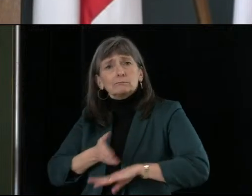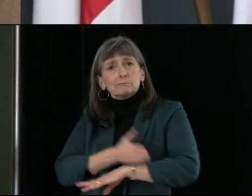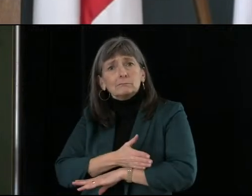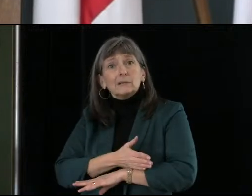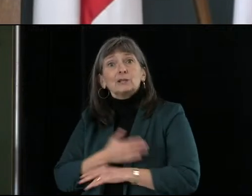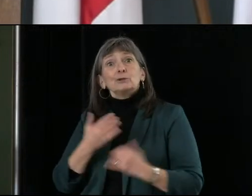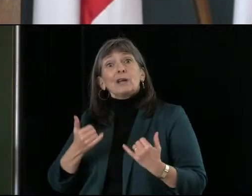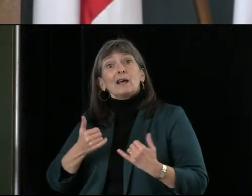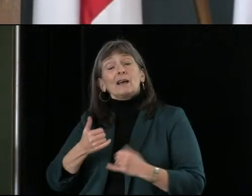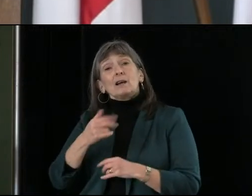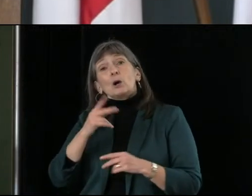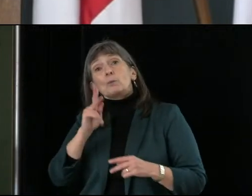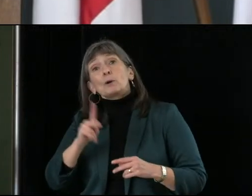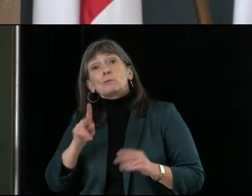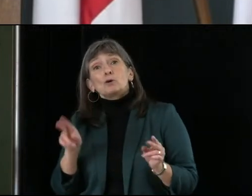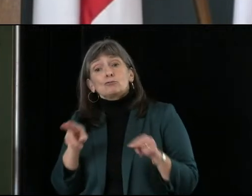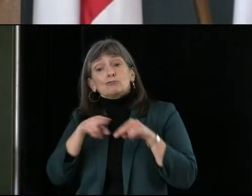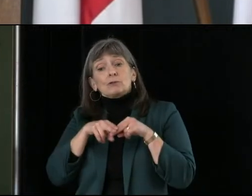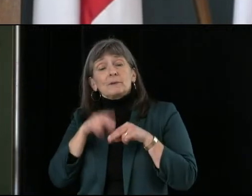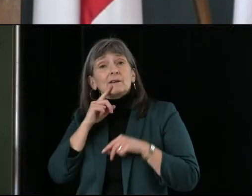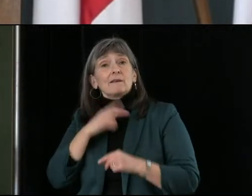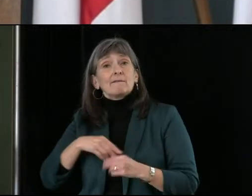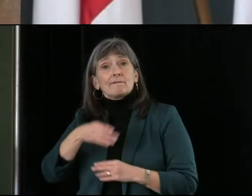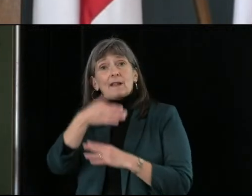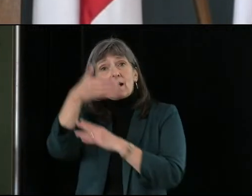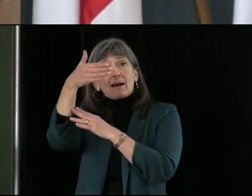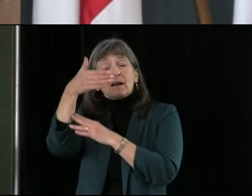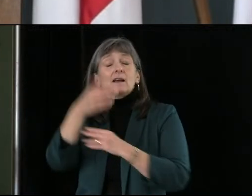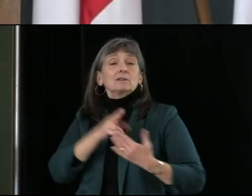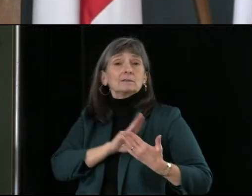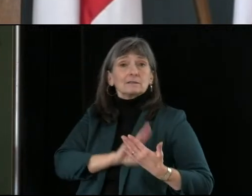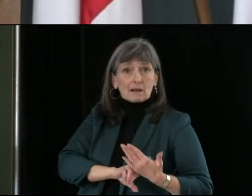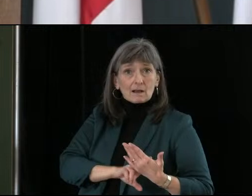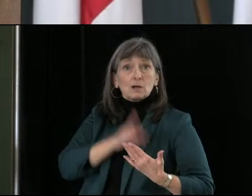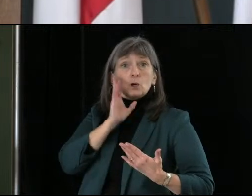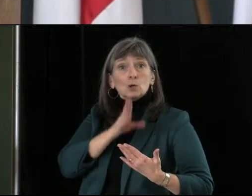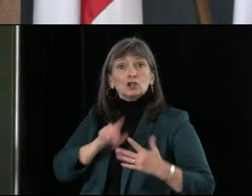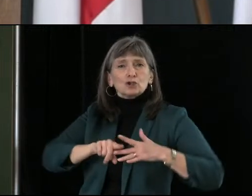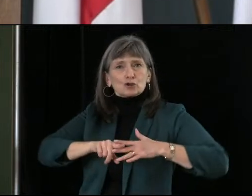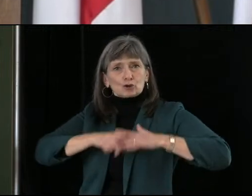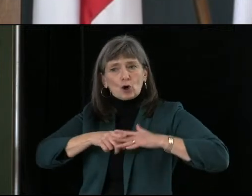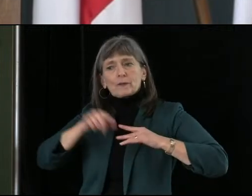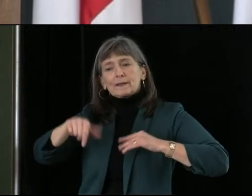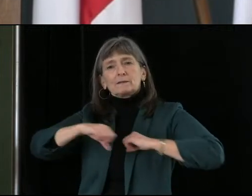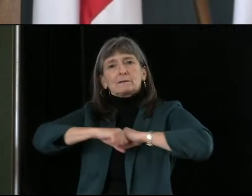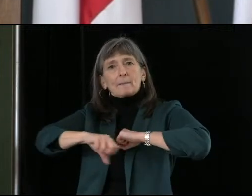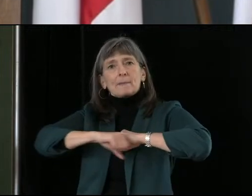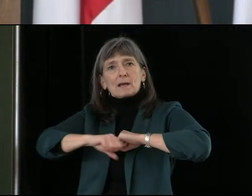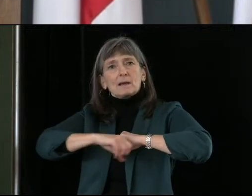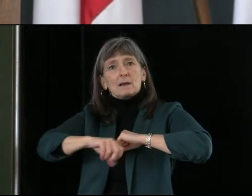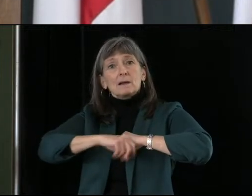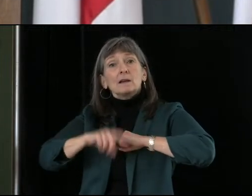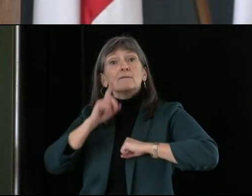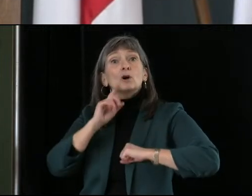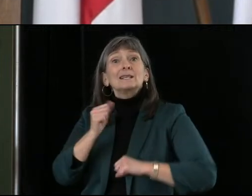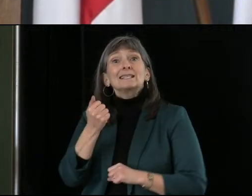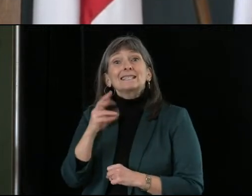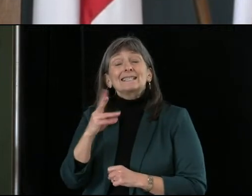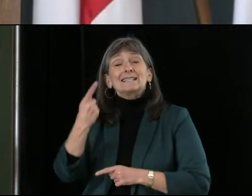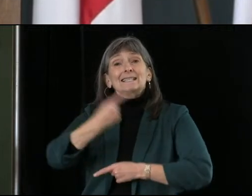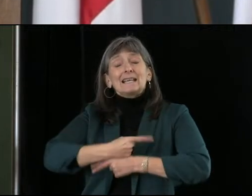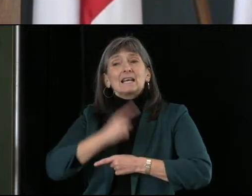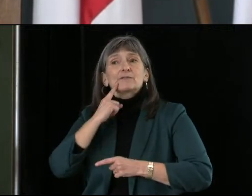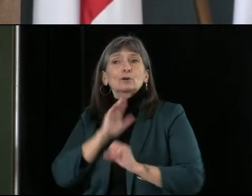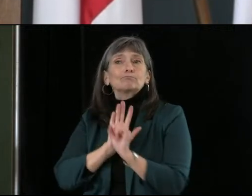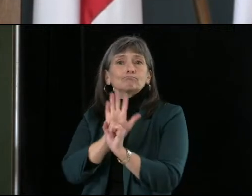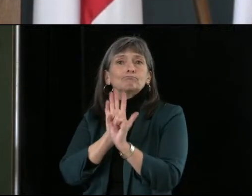purple ribbon flag and sign a proclamation to mark the start of the Purple Ribbon Campaign and 16 days of